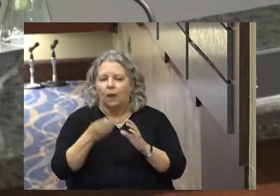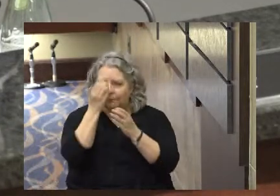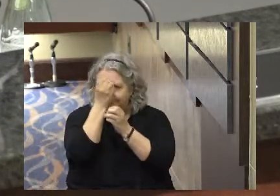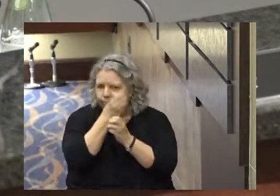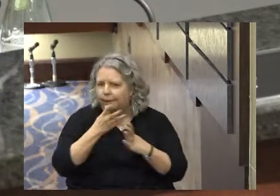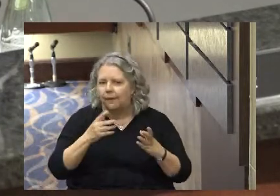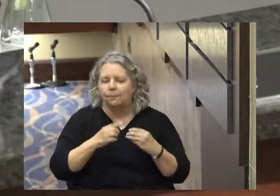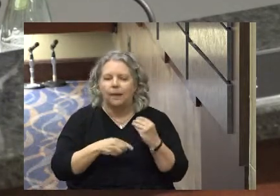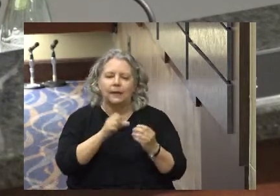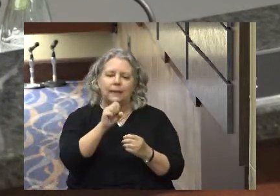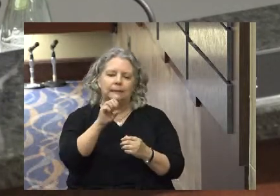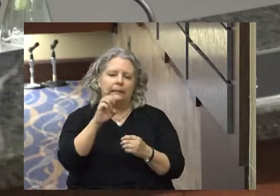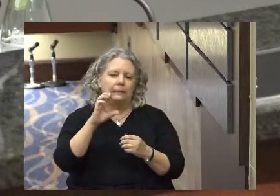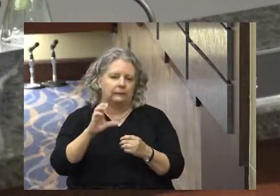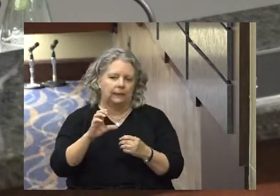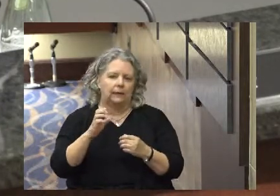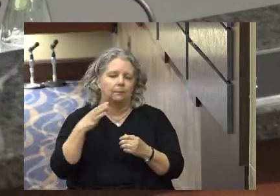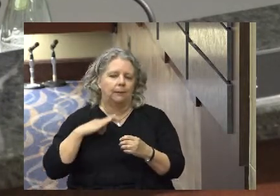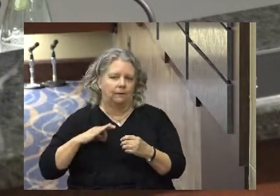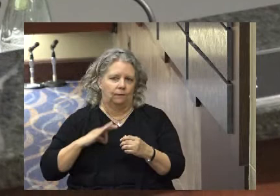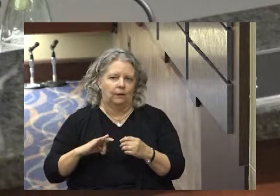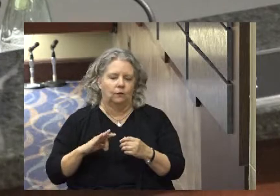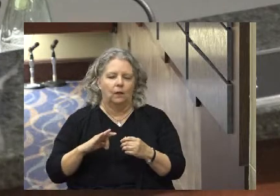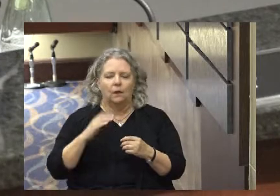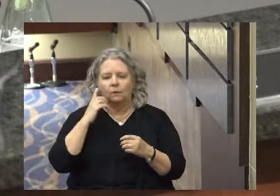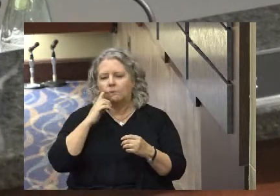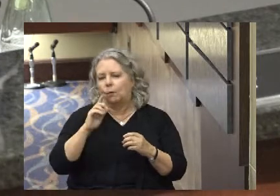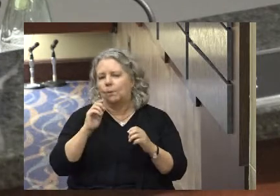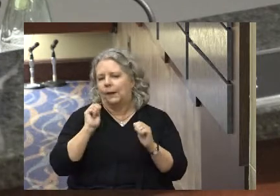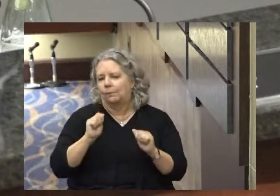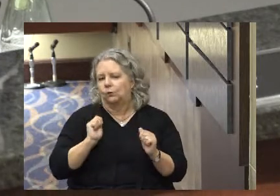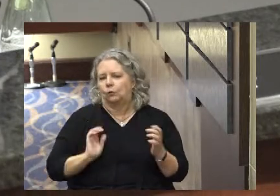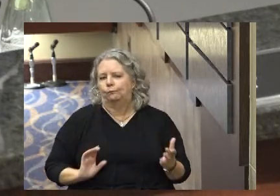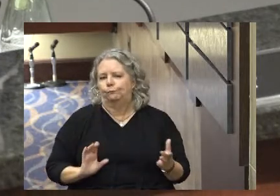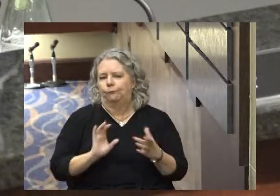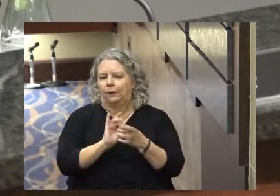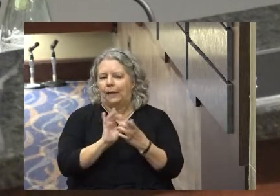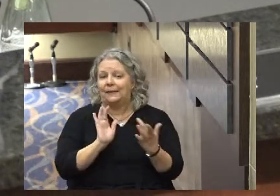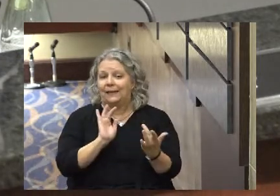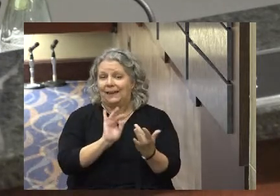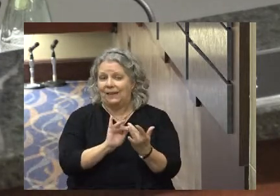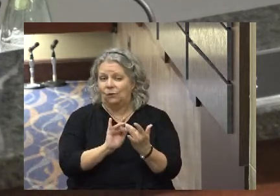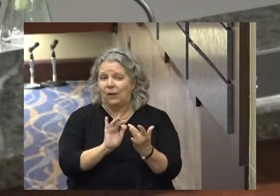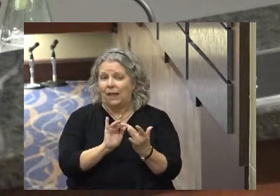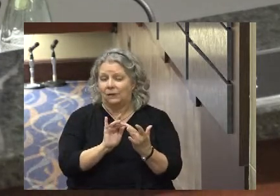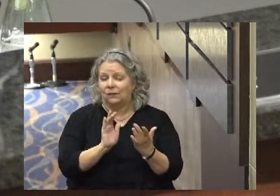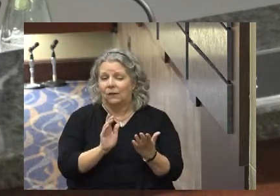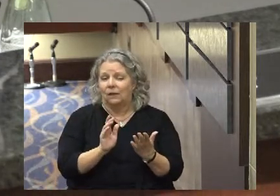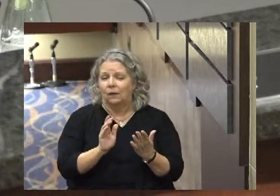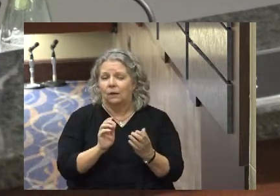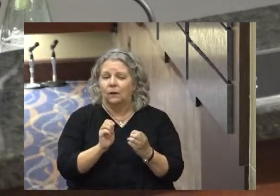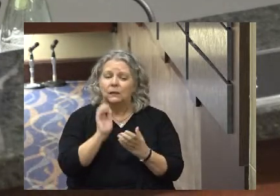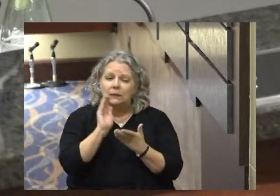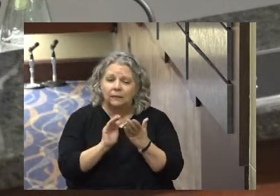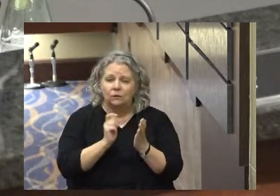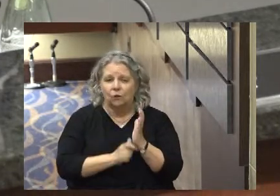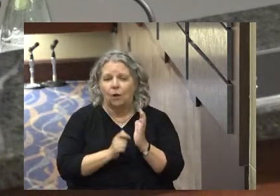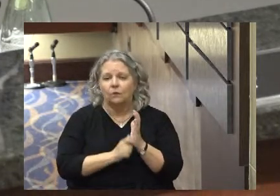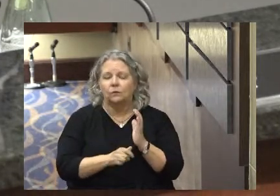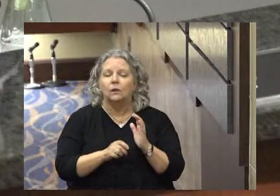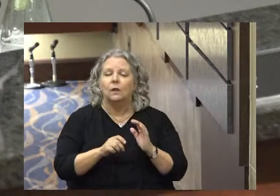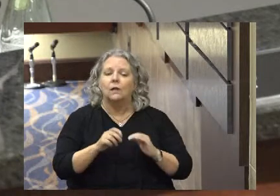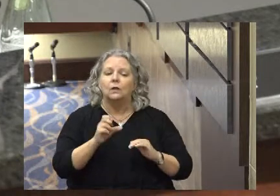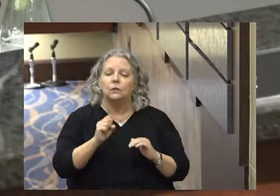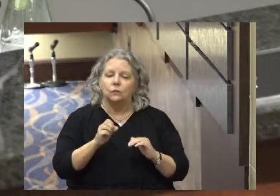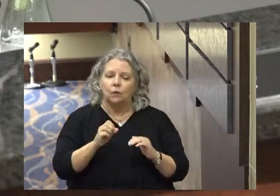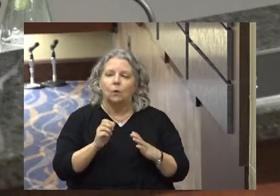access to internet connection a lot more affordable. It was interesting in reading through this report that it's not really the accessibility piece that's the challenge in Waco, but it is